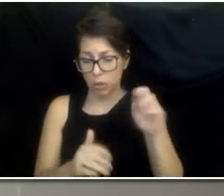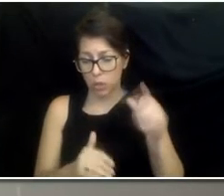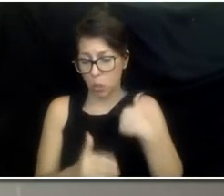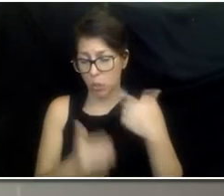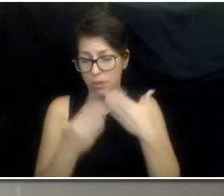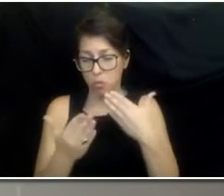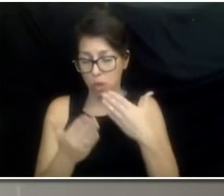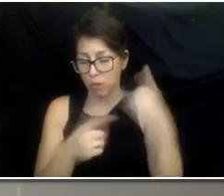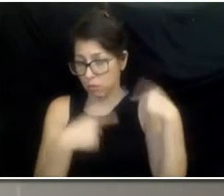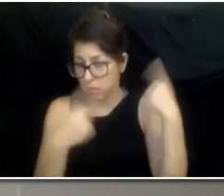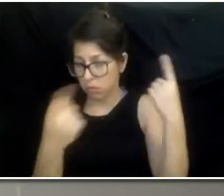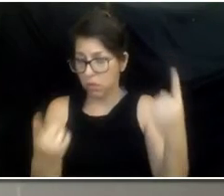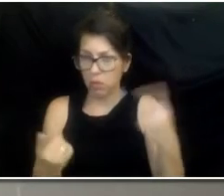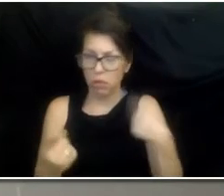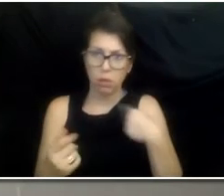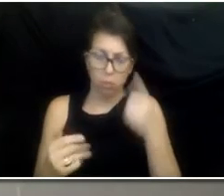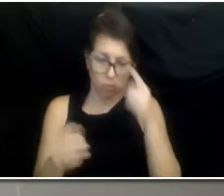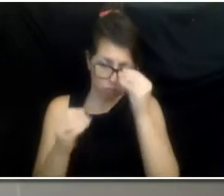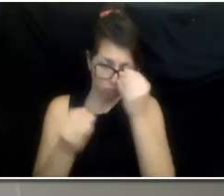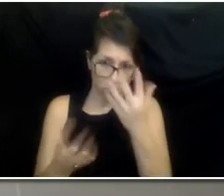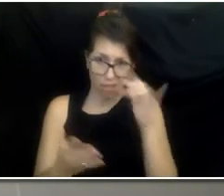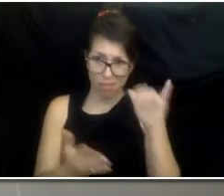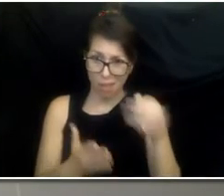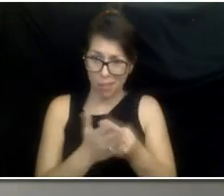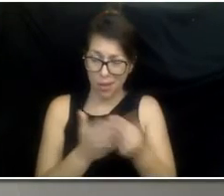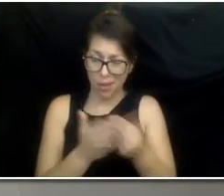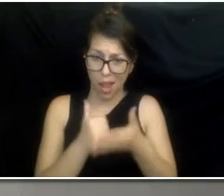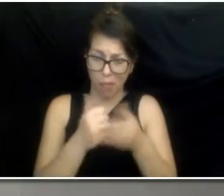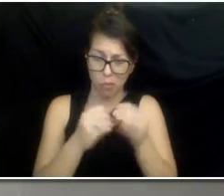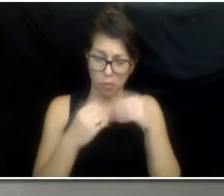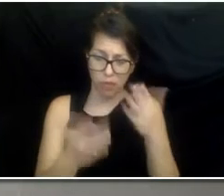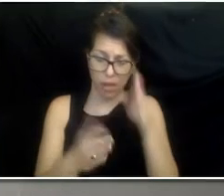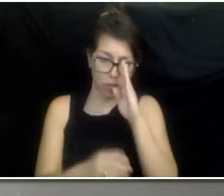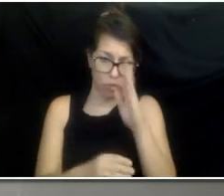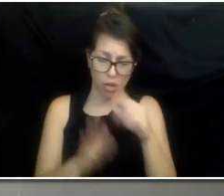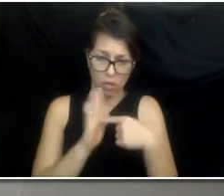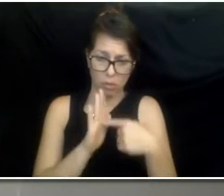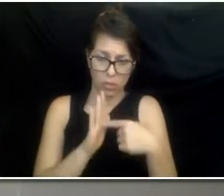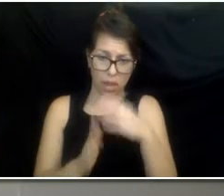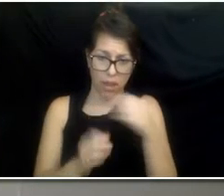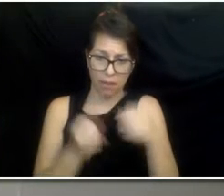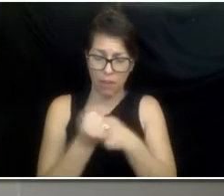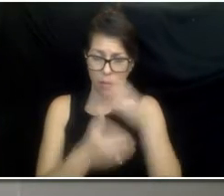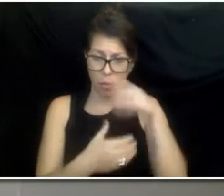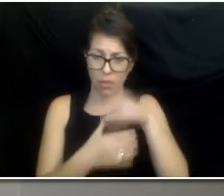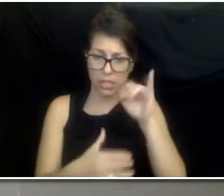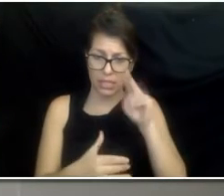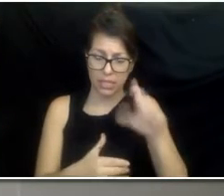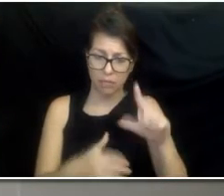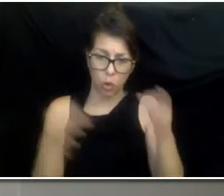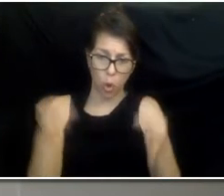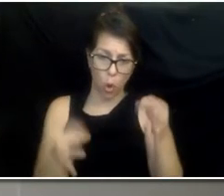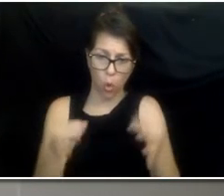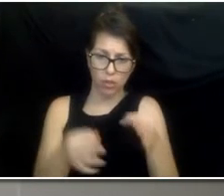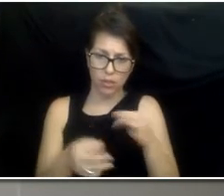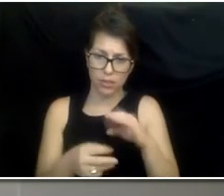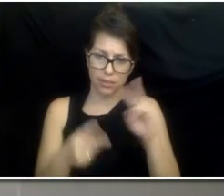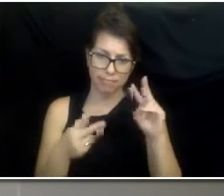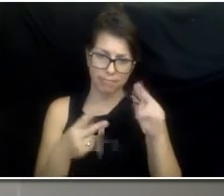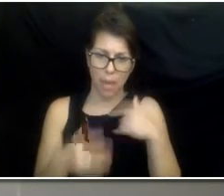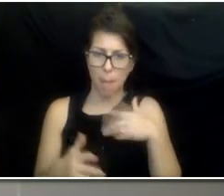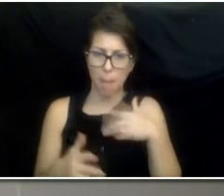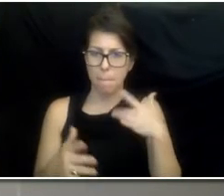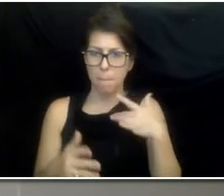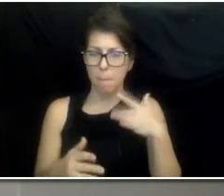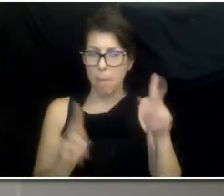crisis has highlighted the cracks that already existed in that Civil Justice System and we appreciate the council's support and recognition of the legal services that are